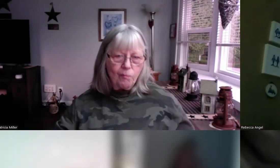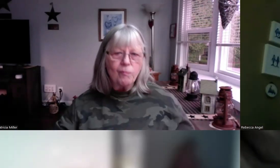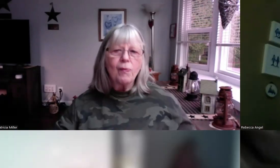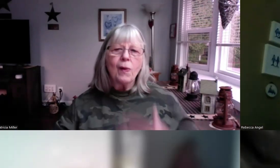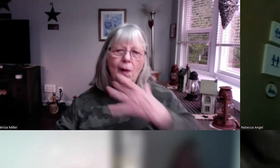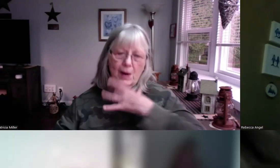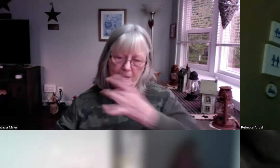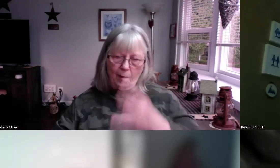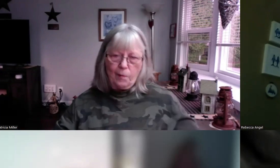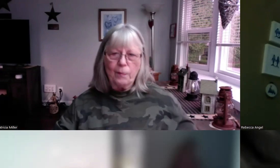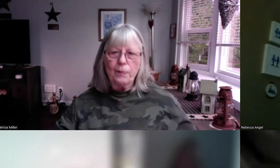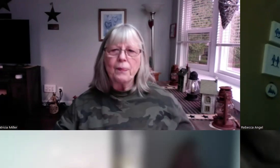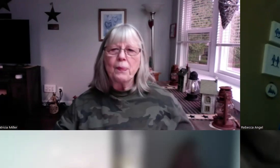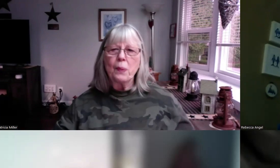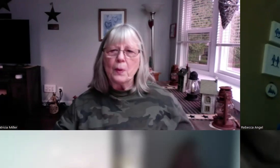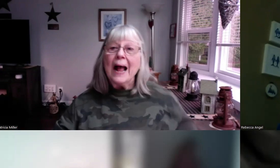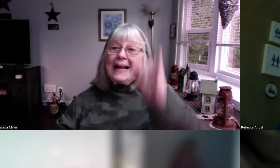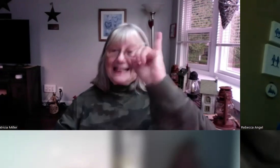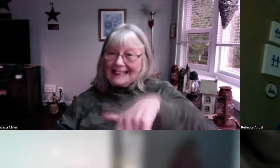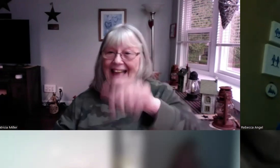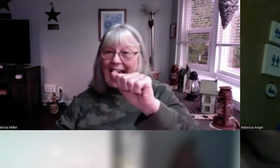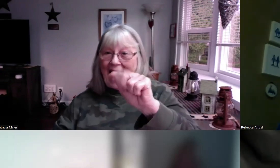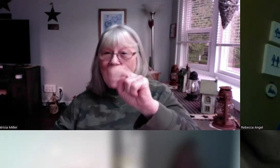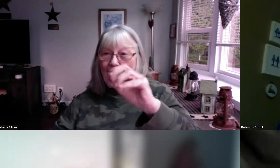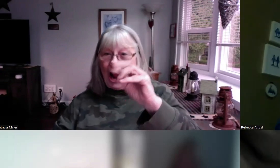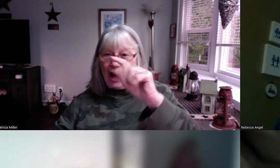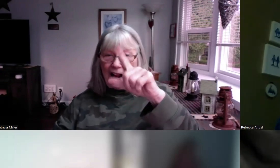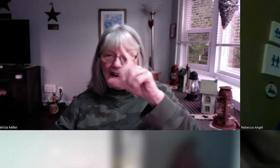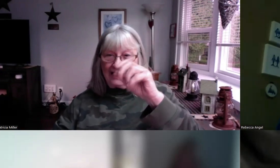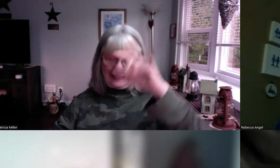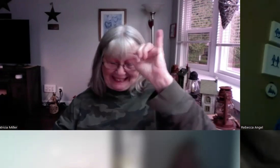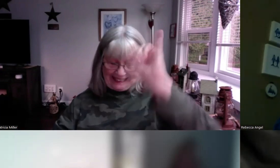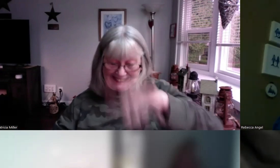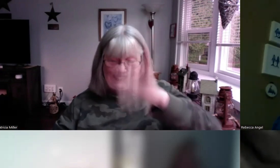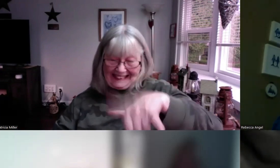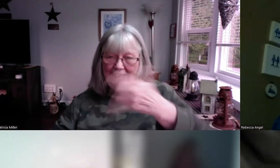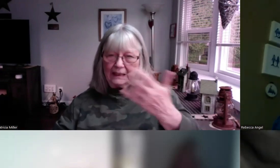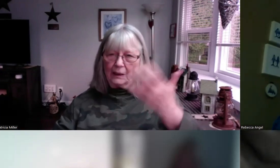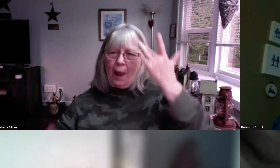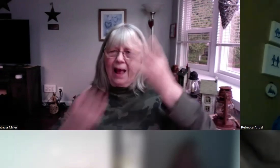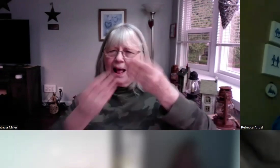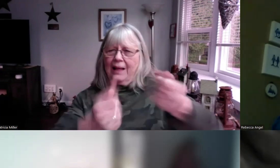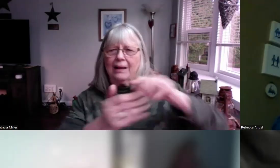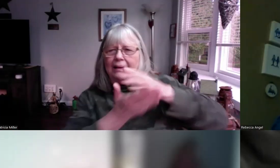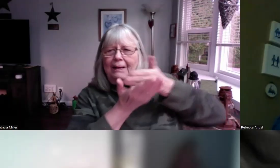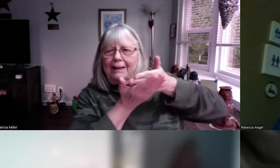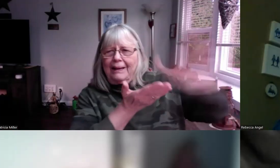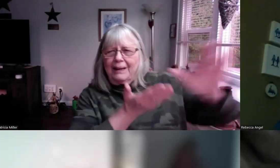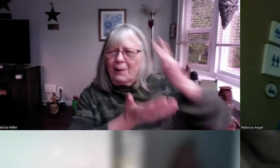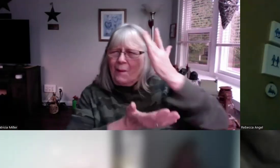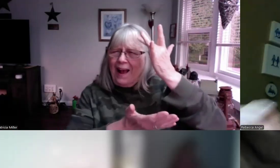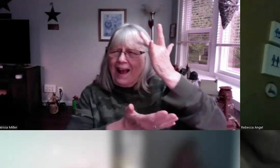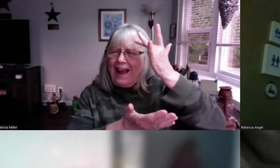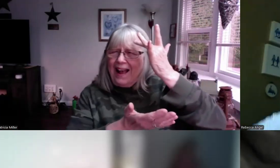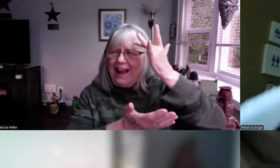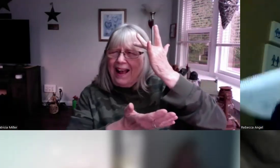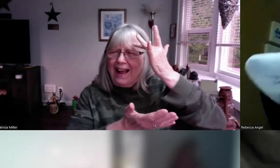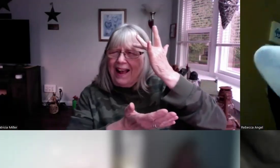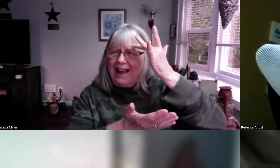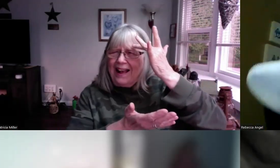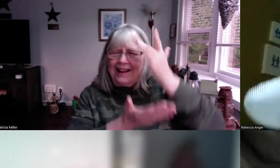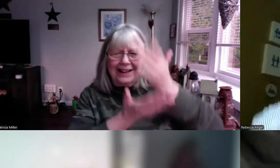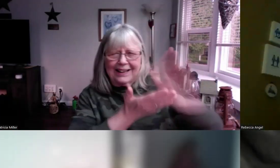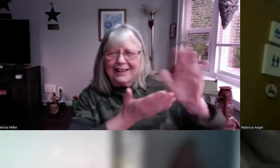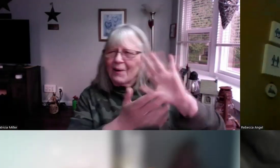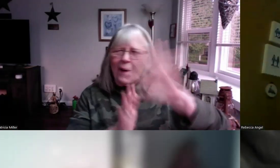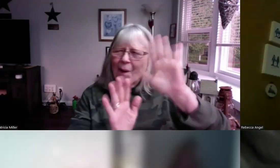analog, and the core of it is hearing aid Yes, manufacturers. that's it. The Yeah. analog. That is what Uh, it is. Like, why would they have